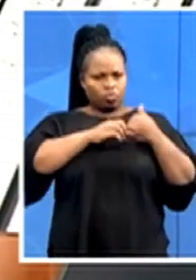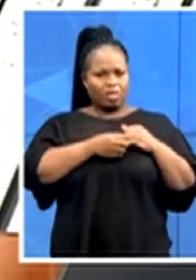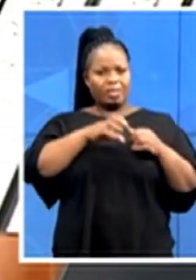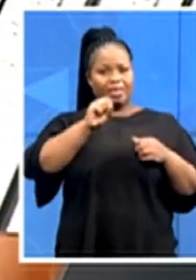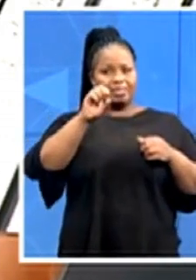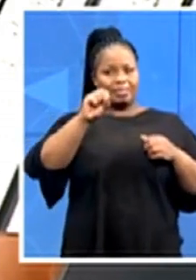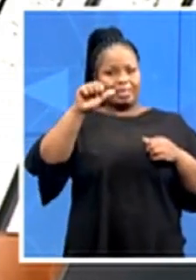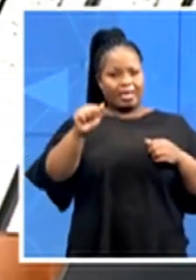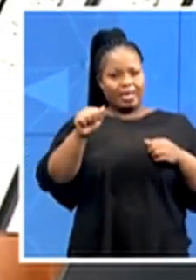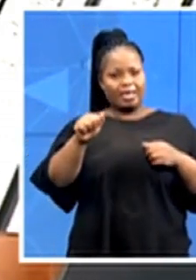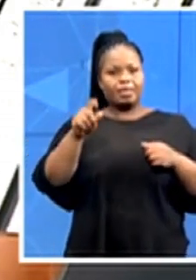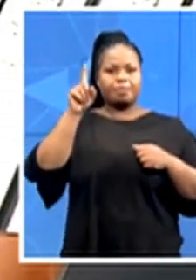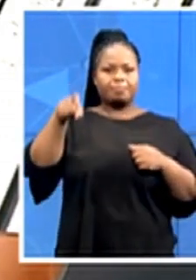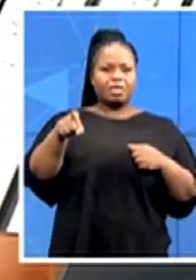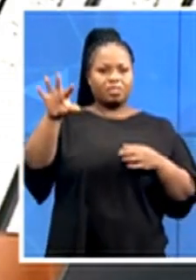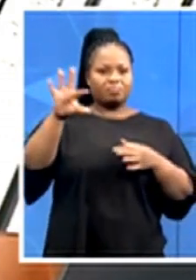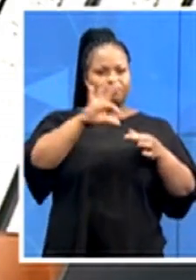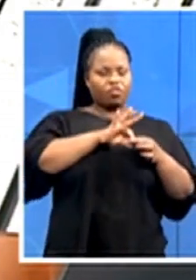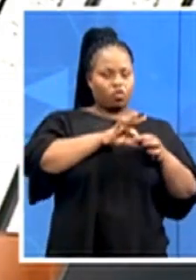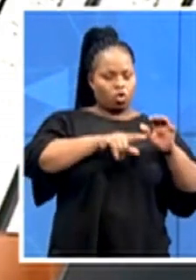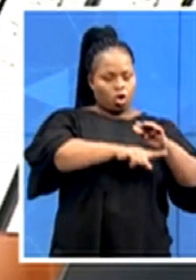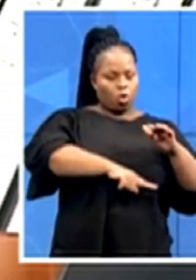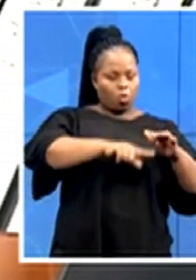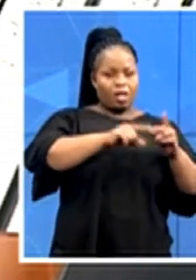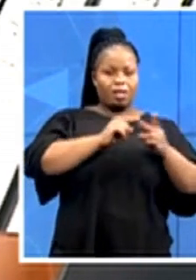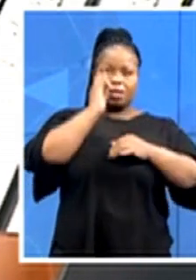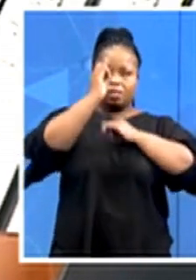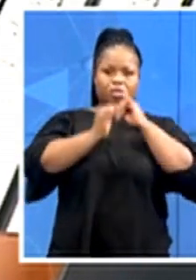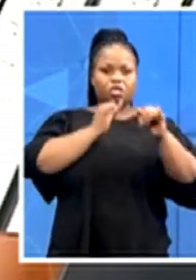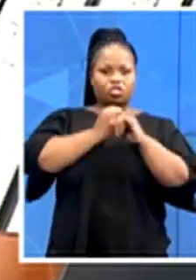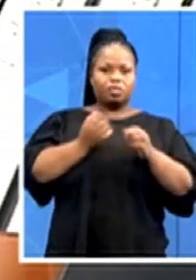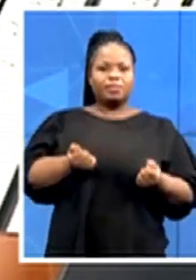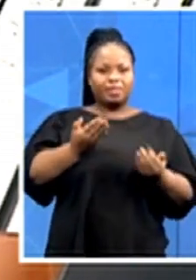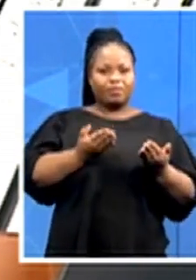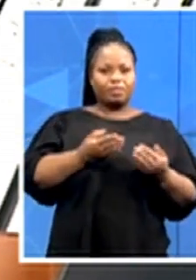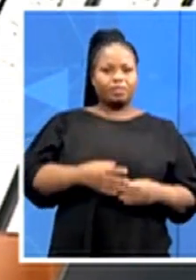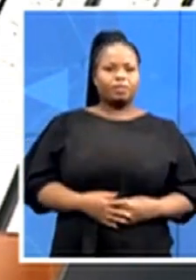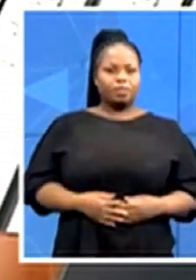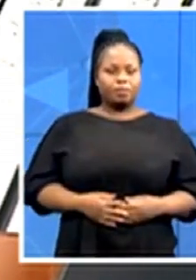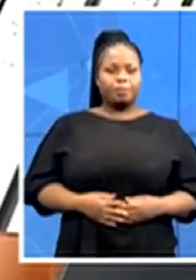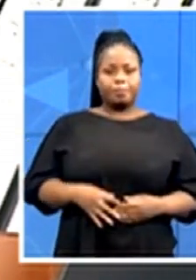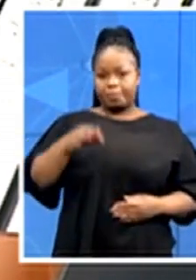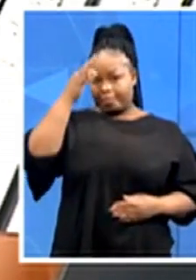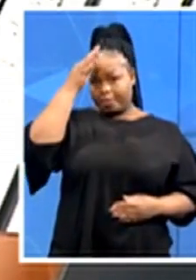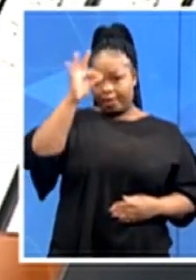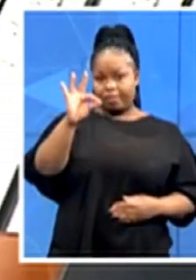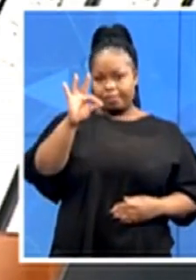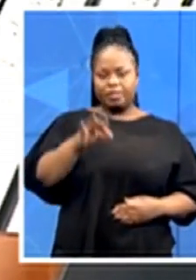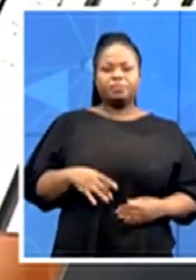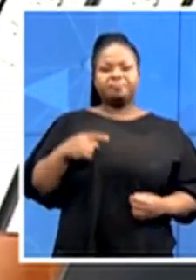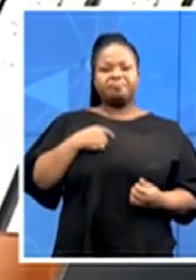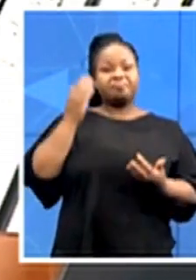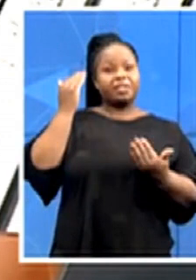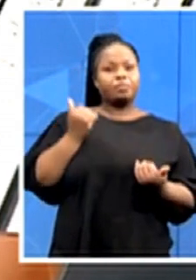domestic and foreign intelligence services. Government envisages a fundamental overhaul of state-owned